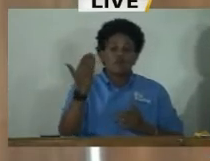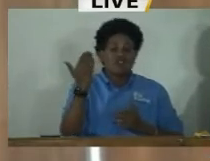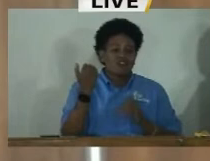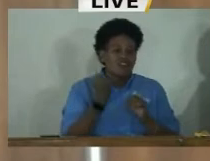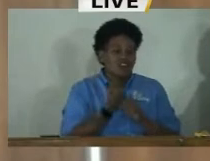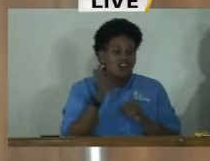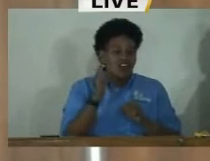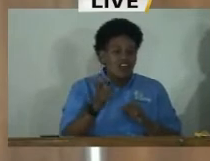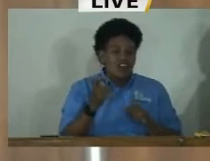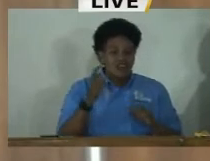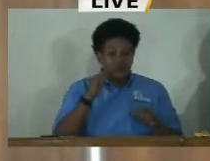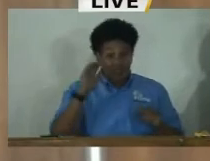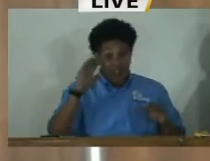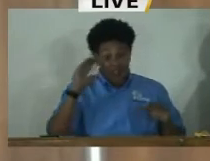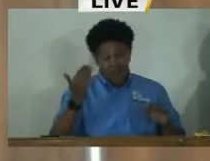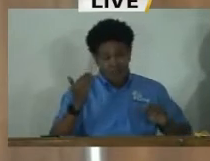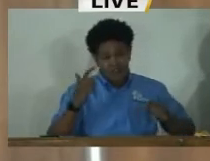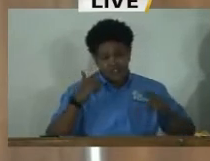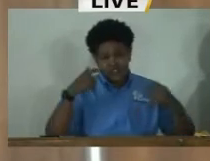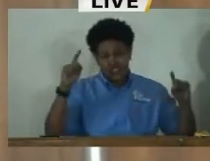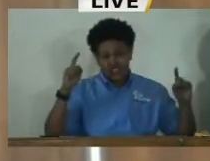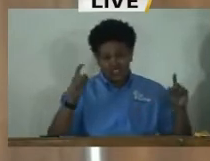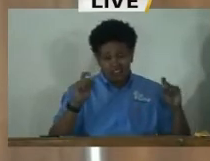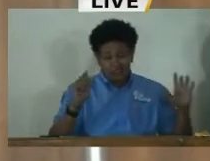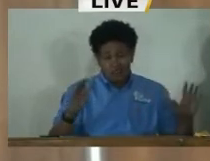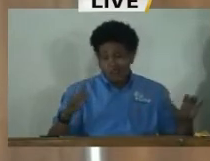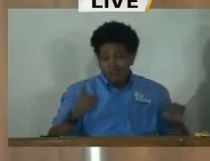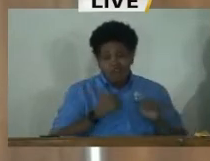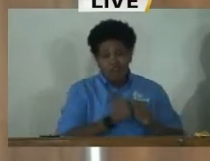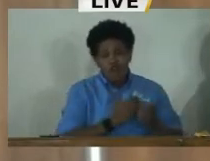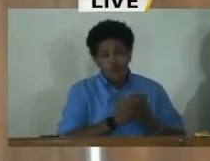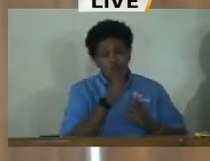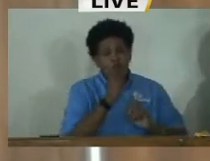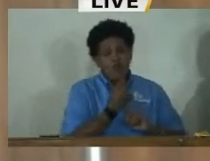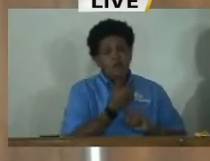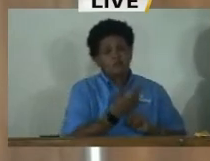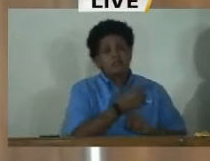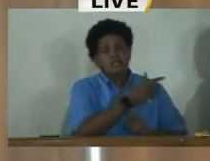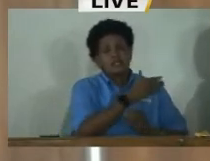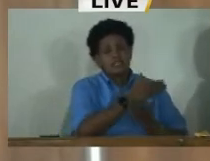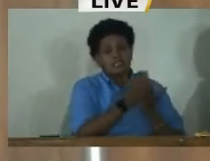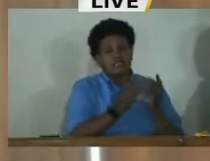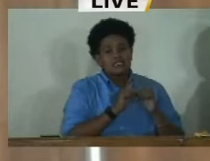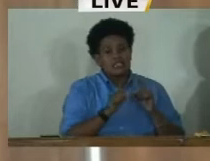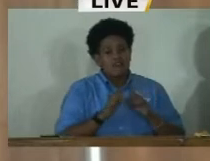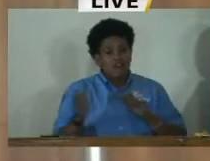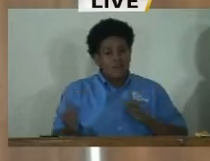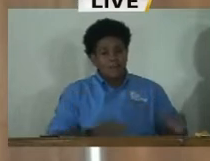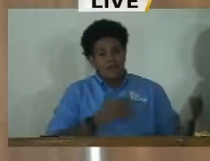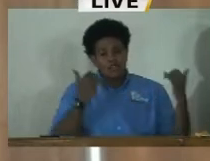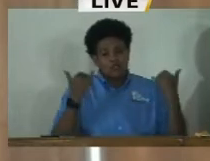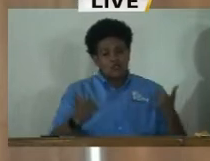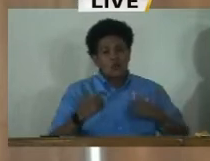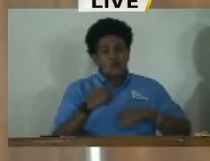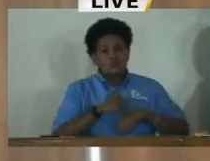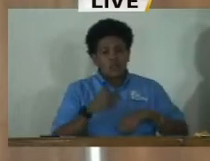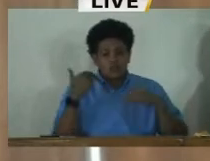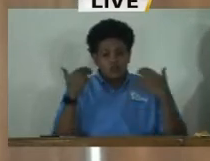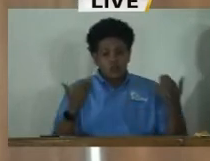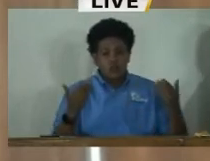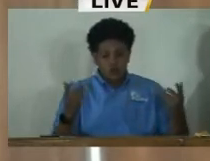that successive administrations have not followed through on building out these initiatives, and it's time to follow